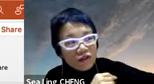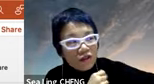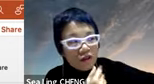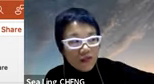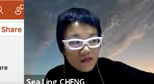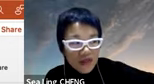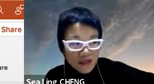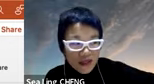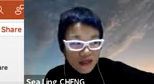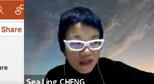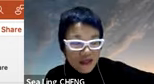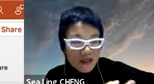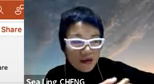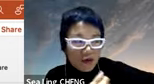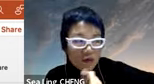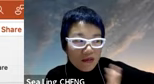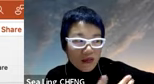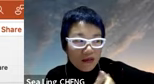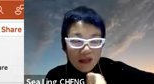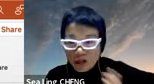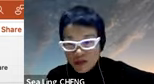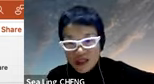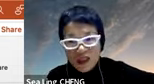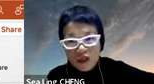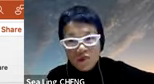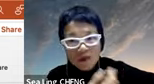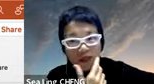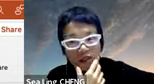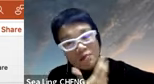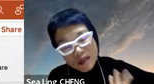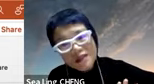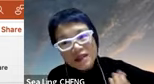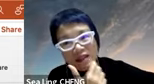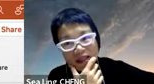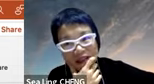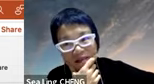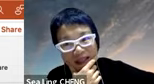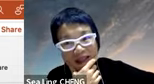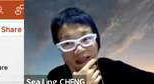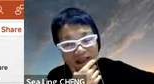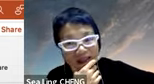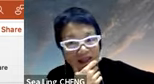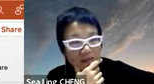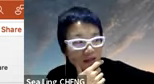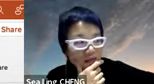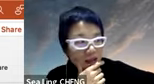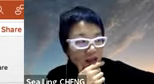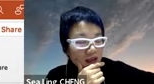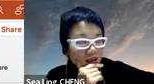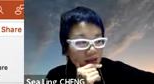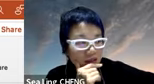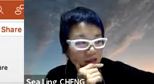on non-normative sexuality. So it would be about LGBTQ populations, particularly gay and lesbian